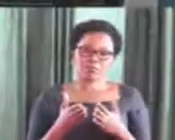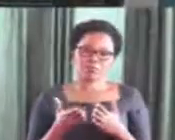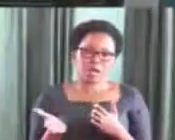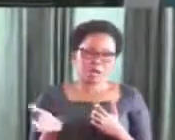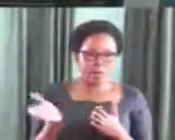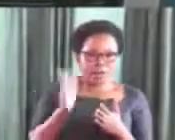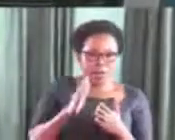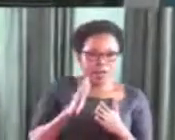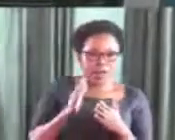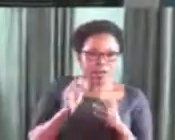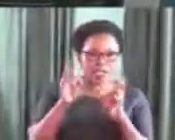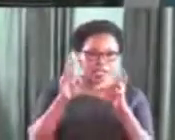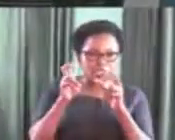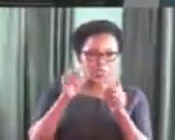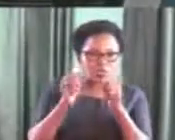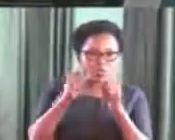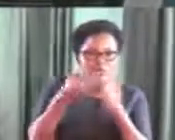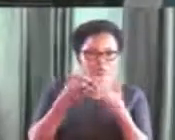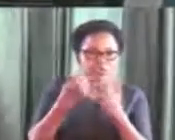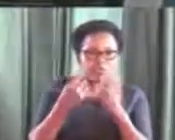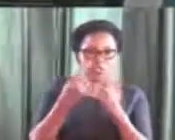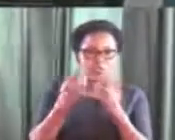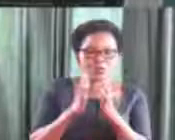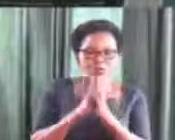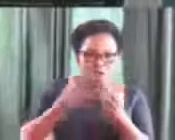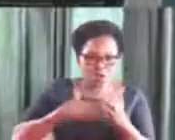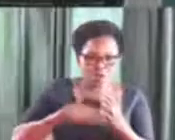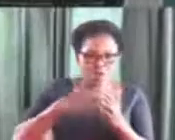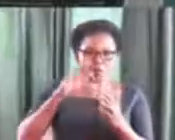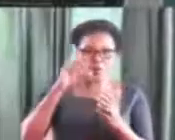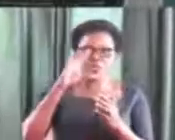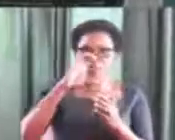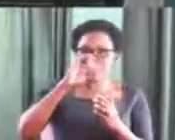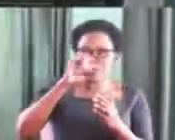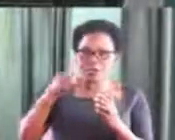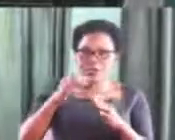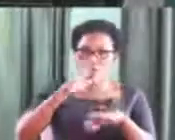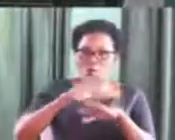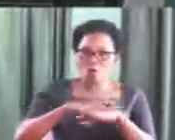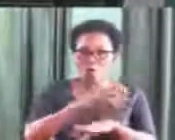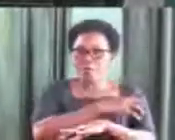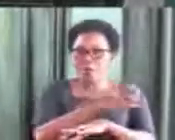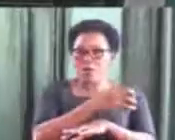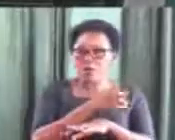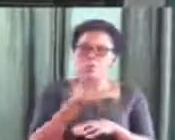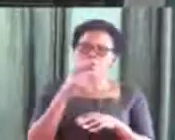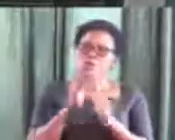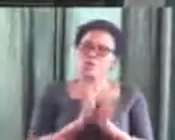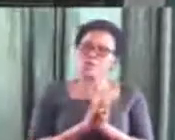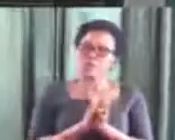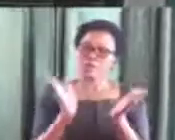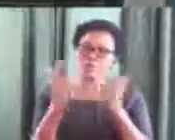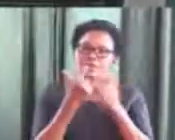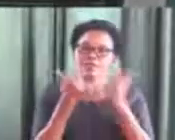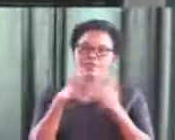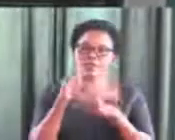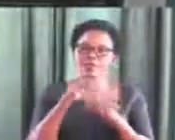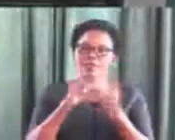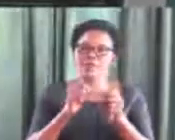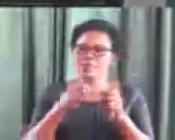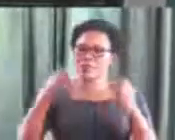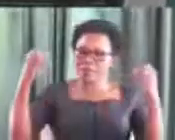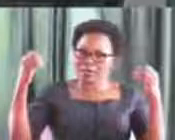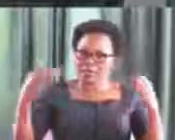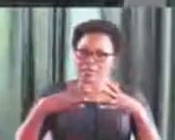Honorable DCJ about jurisdiction. And you have generally discussed the clear-cut jurisdiction